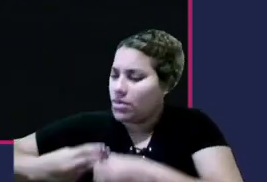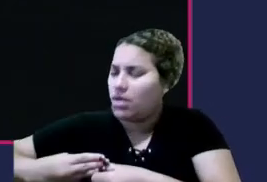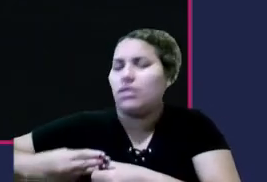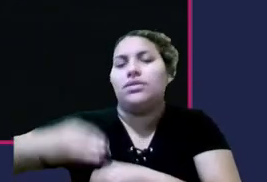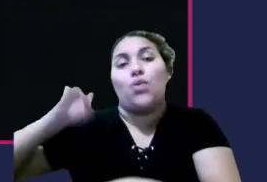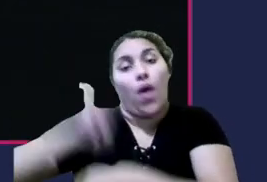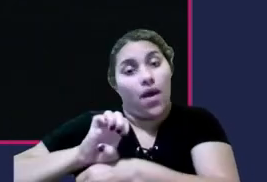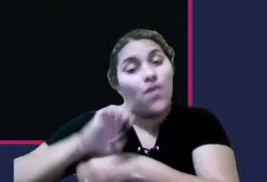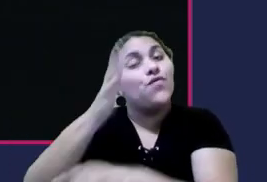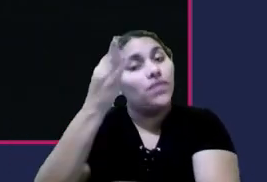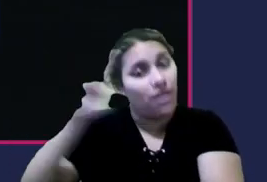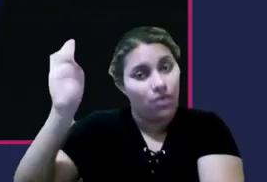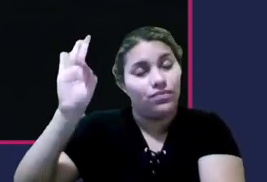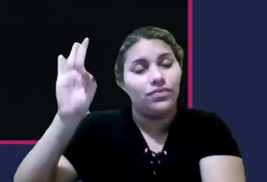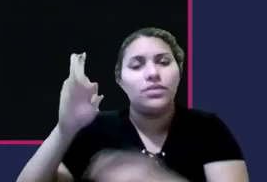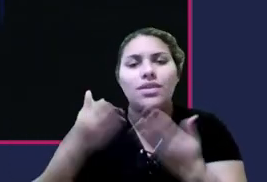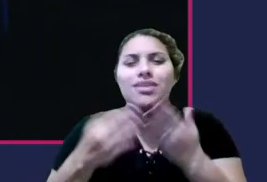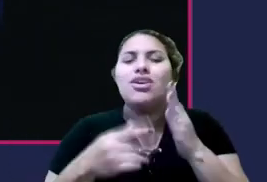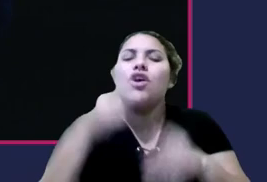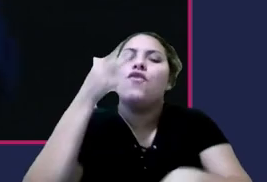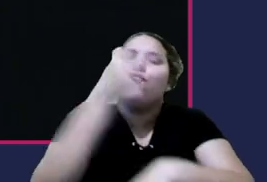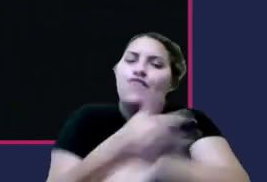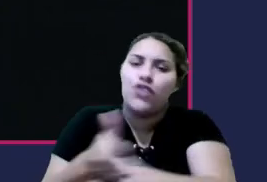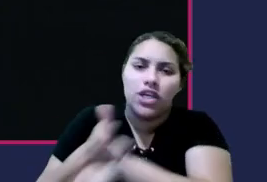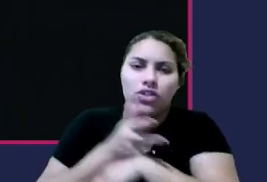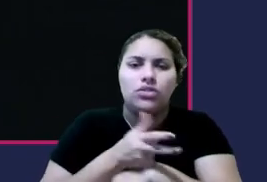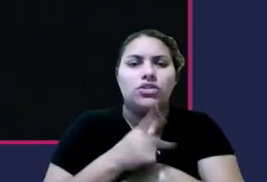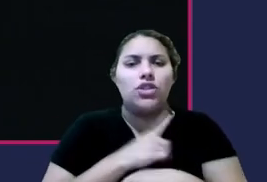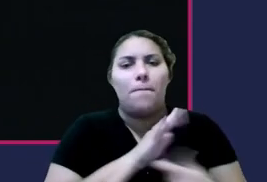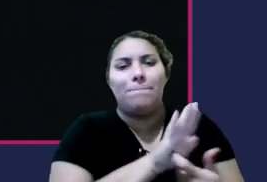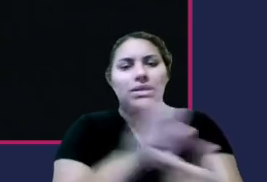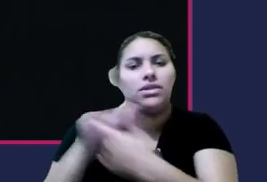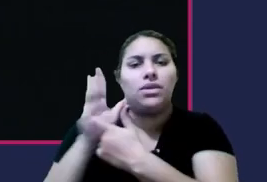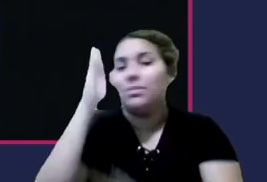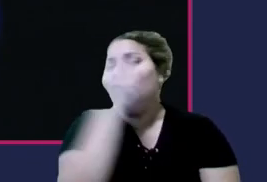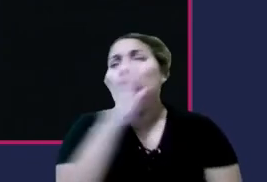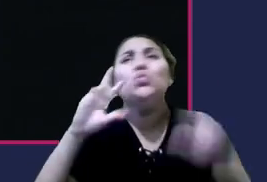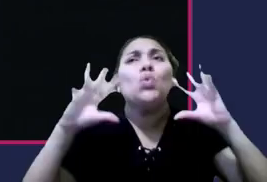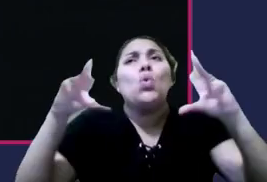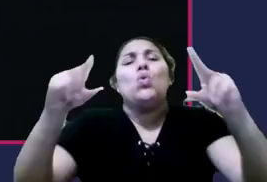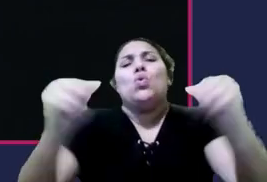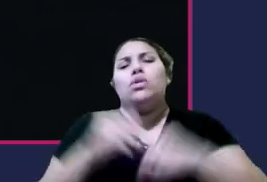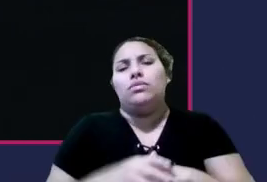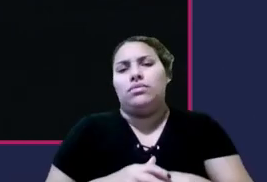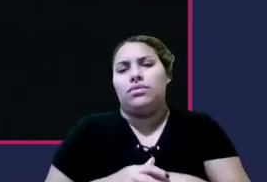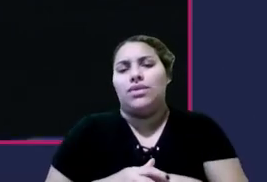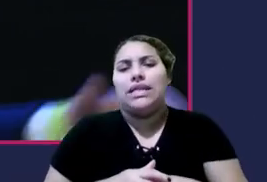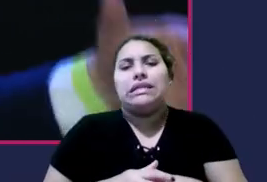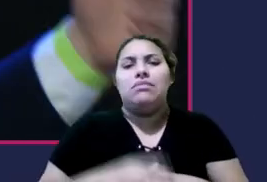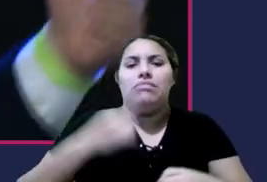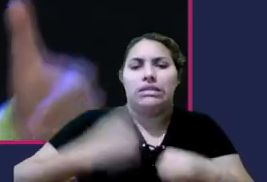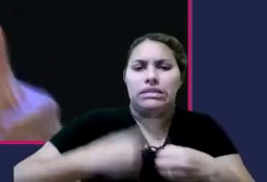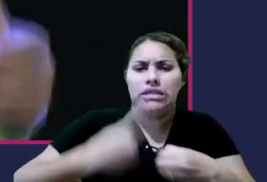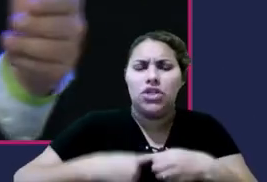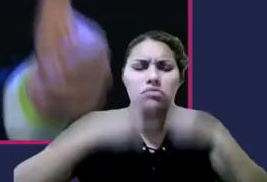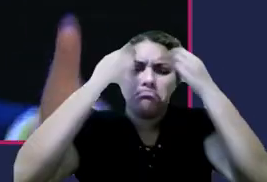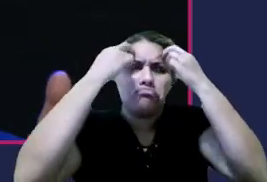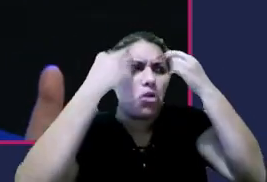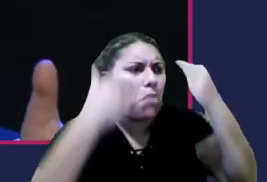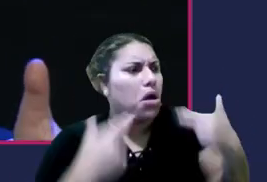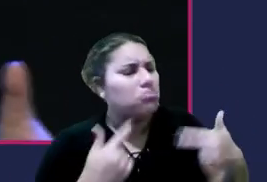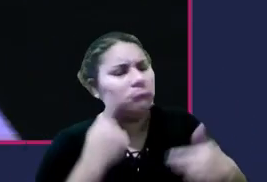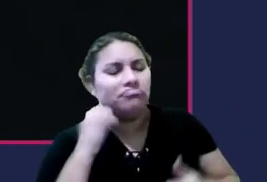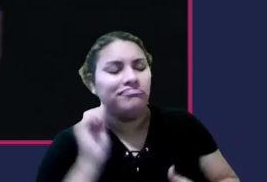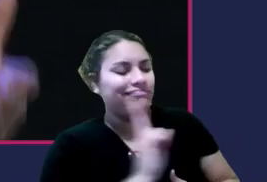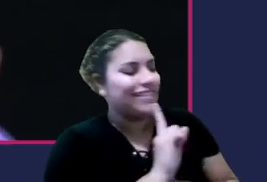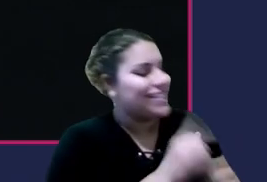state municipality and federal, this video should be seen by